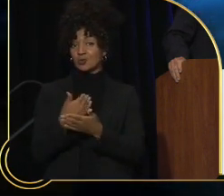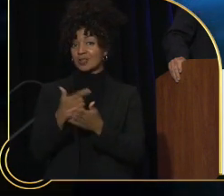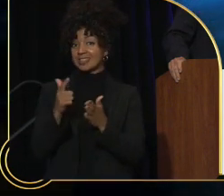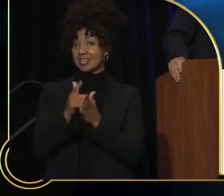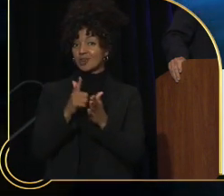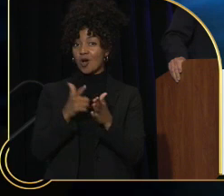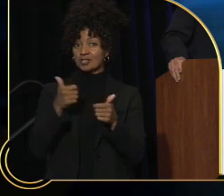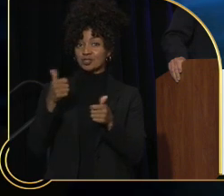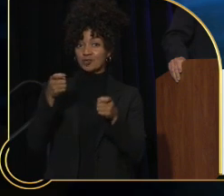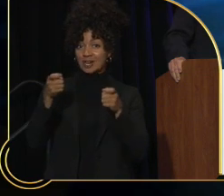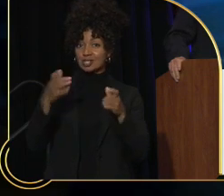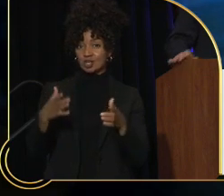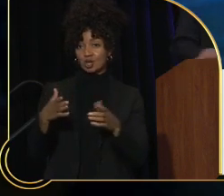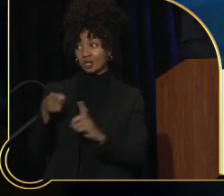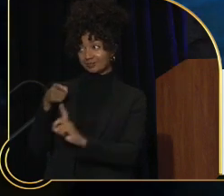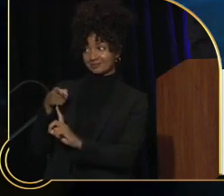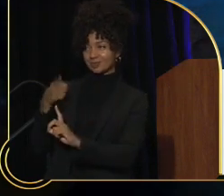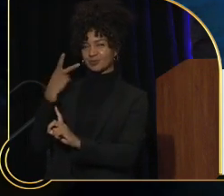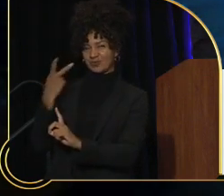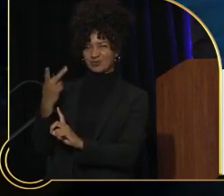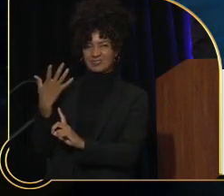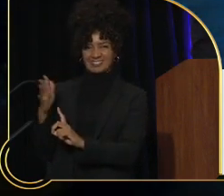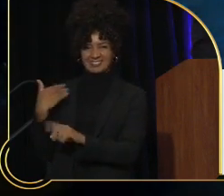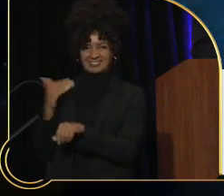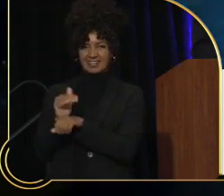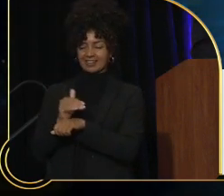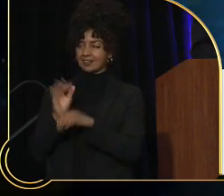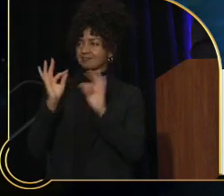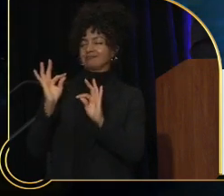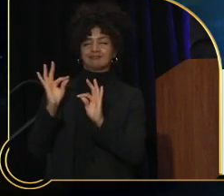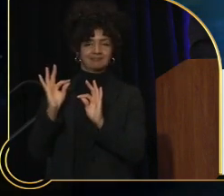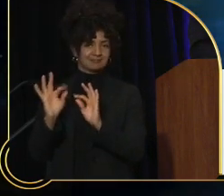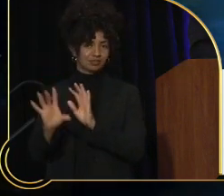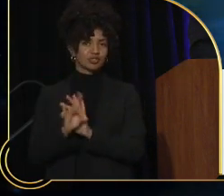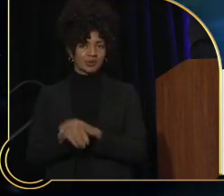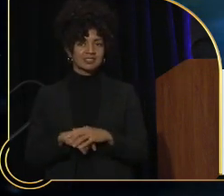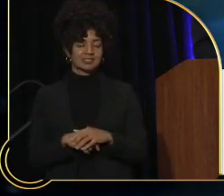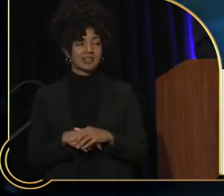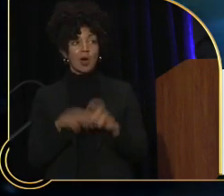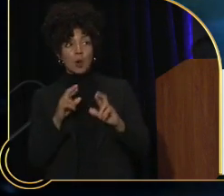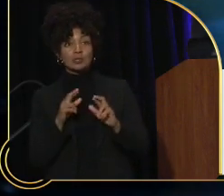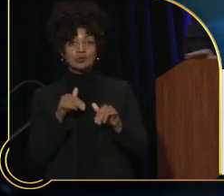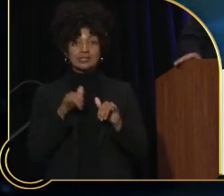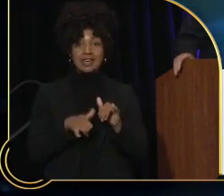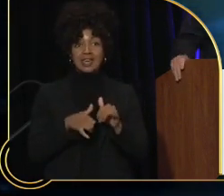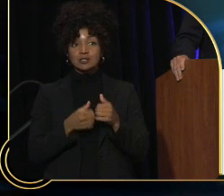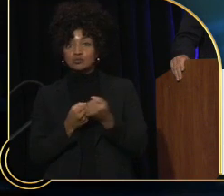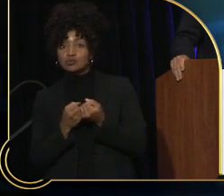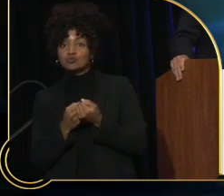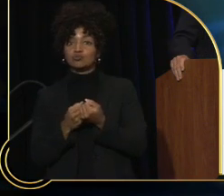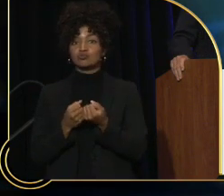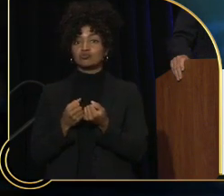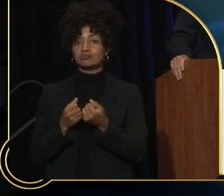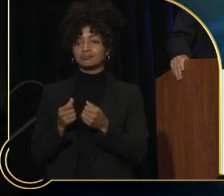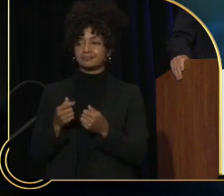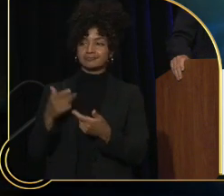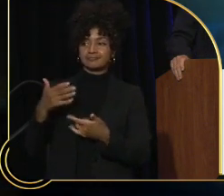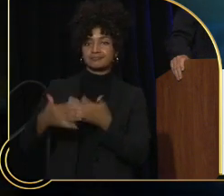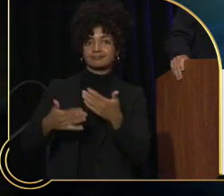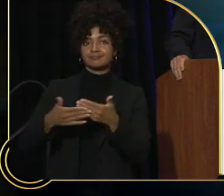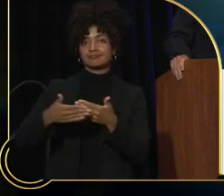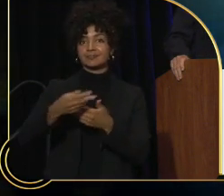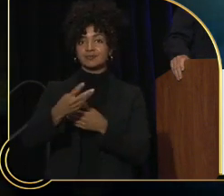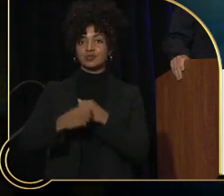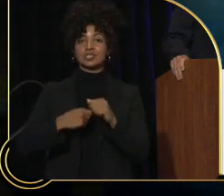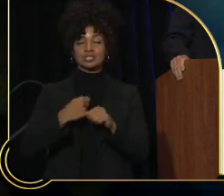evening. I plan to stick around to help in the months, maybe the years ahead. Currently, the center is collaborating